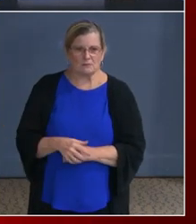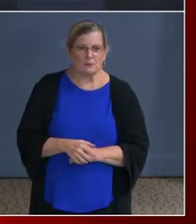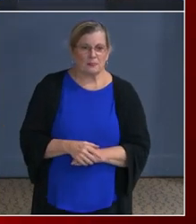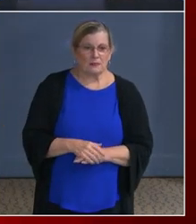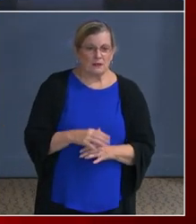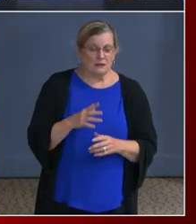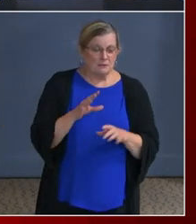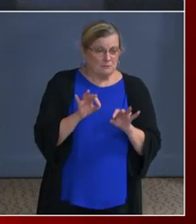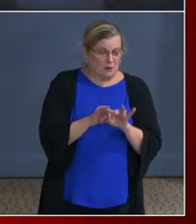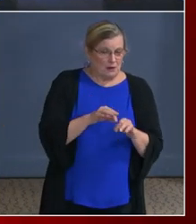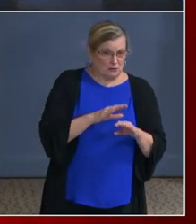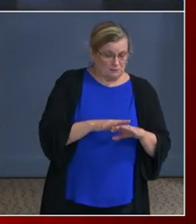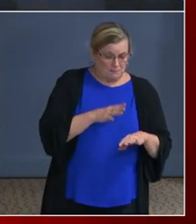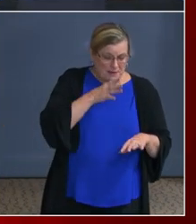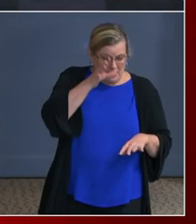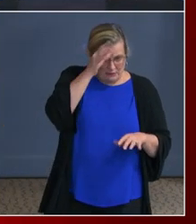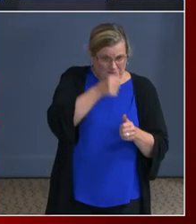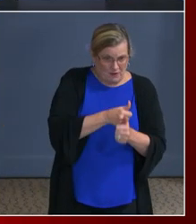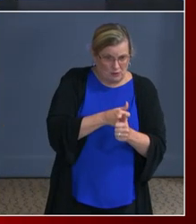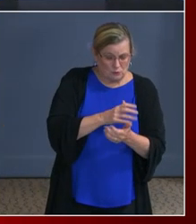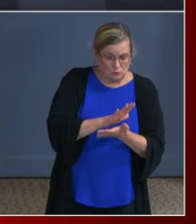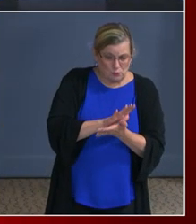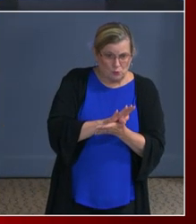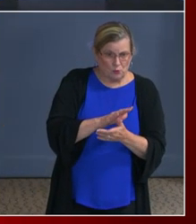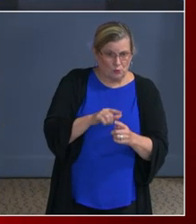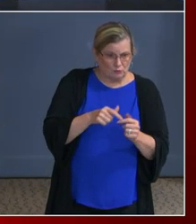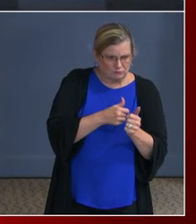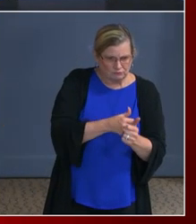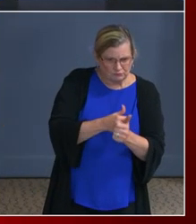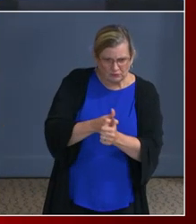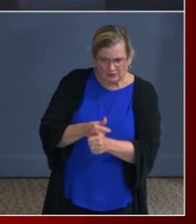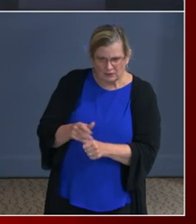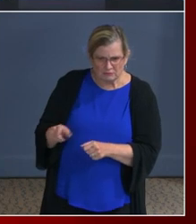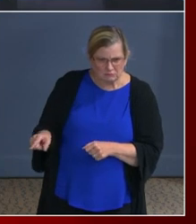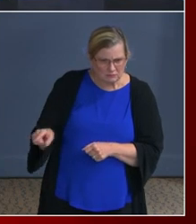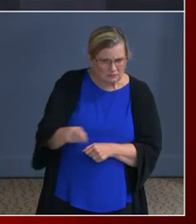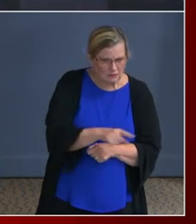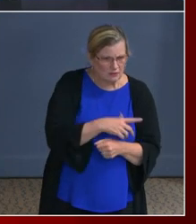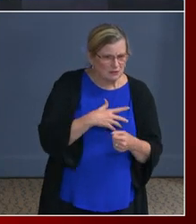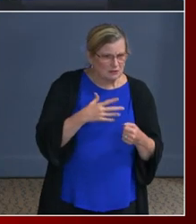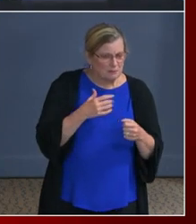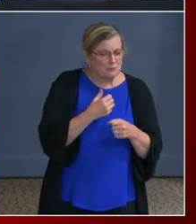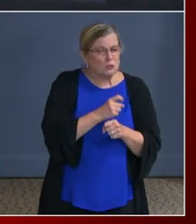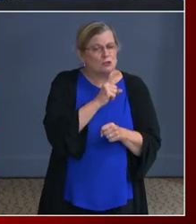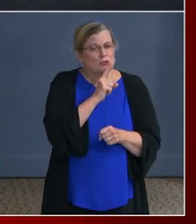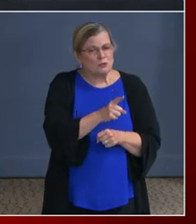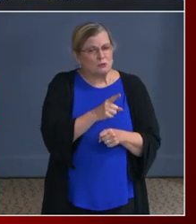you see here, require an appointment, so be sure to call ahead